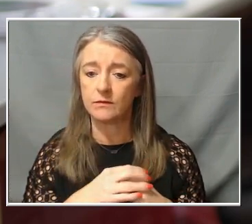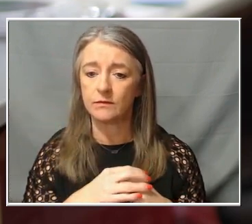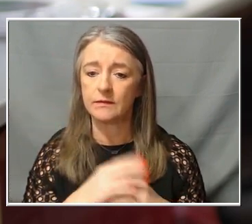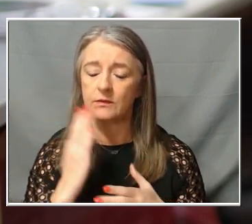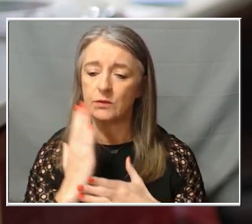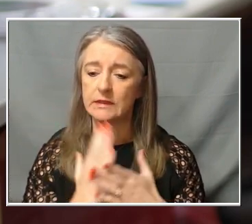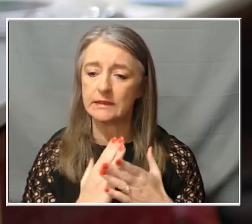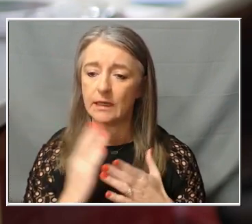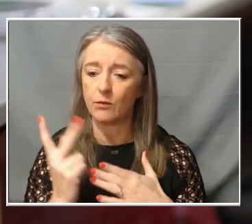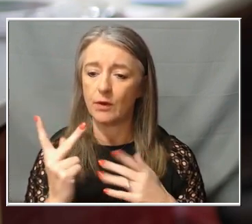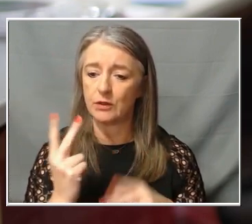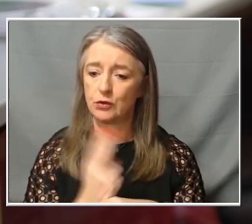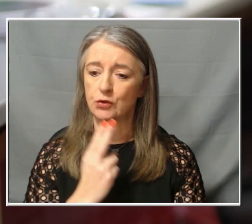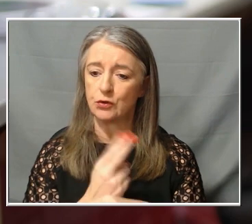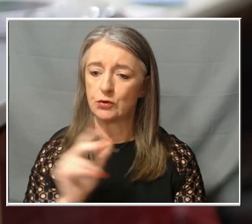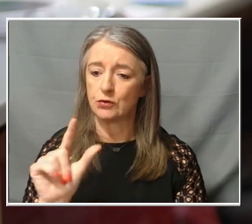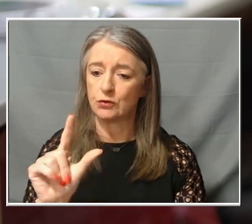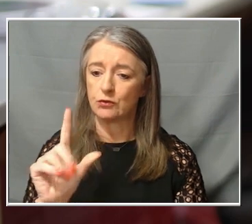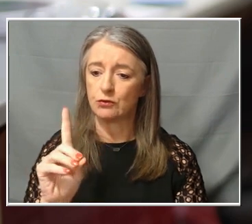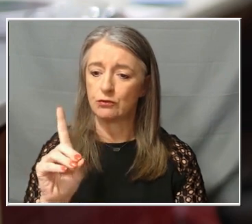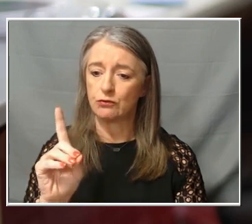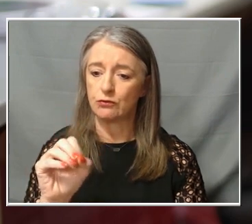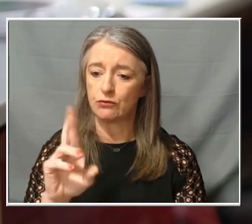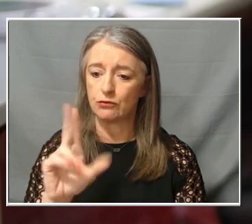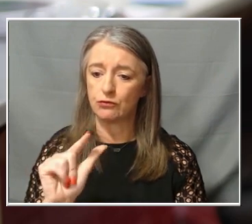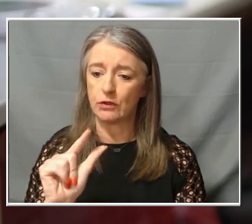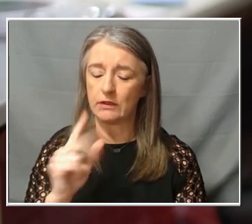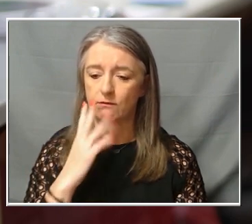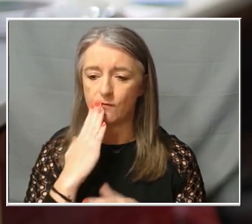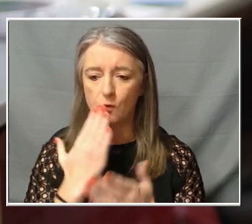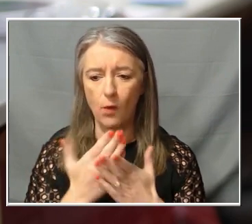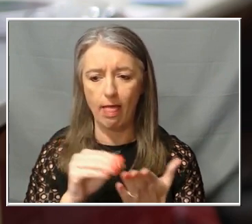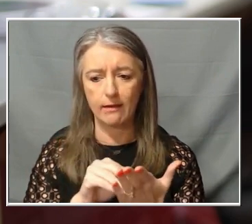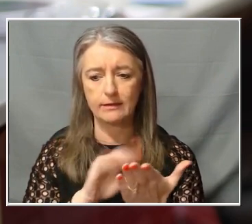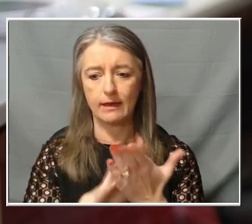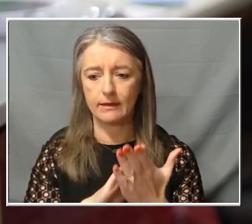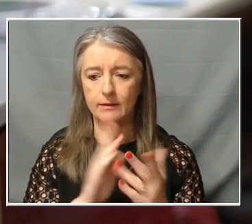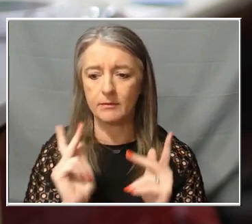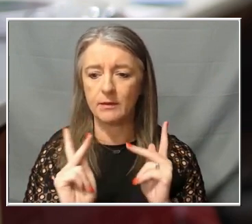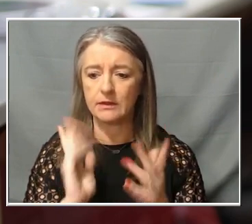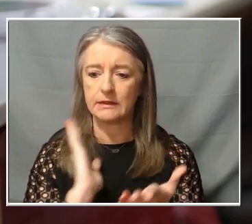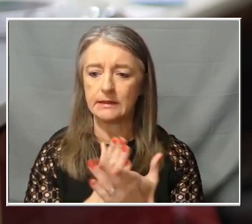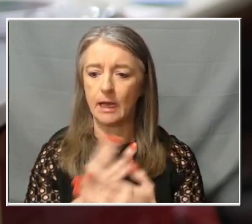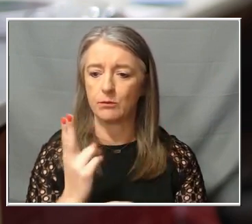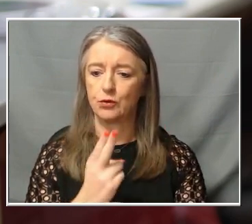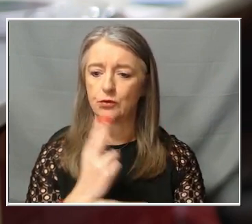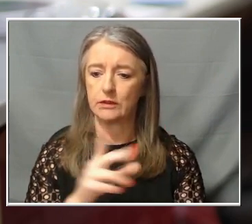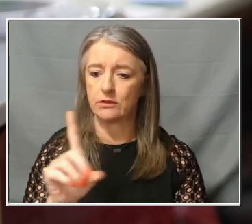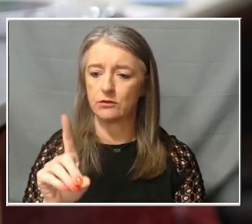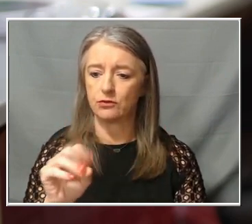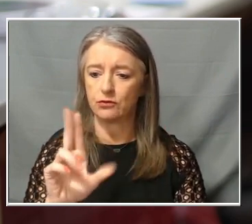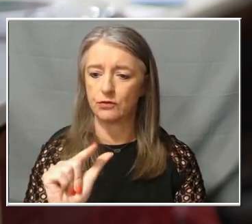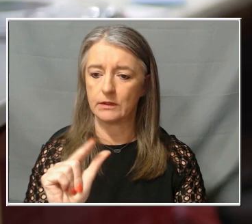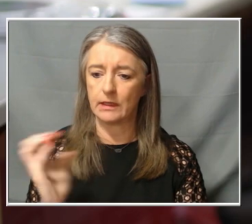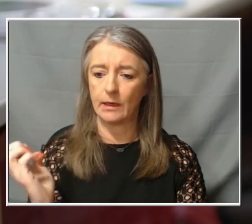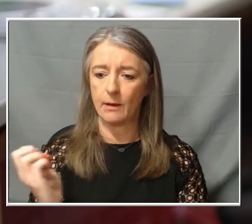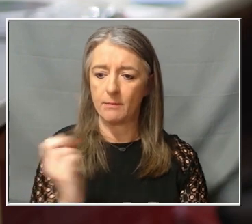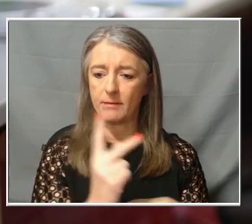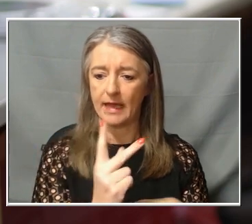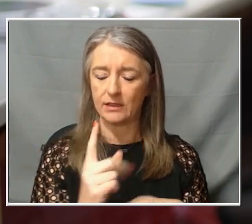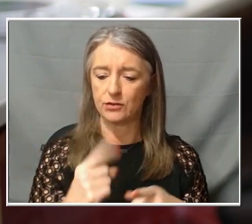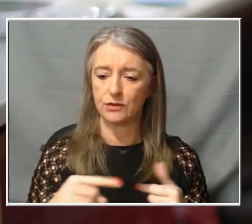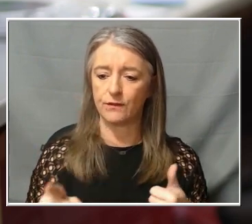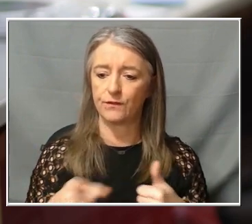is used to drugs, and it is very well documented that even somebody stopped using drugs, they go back to where they first